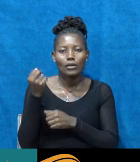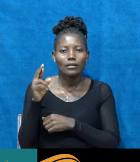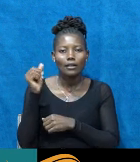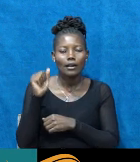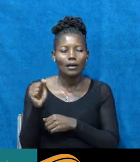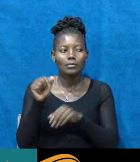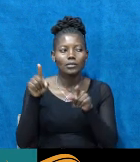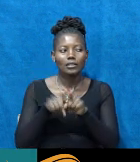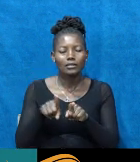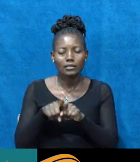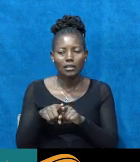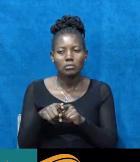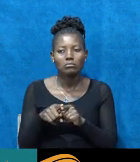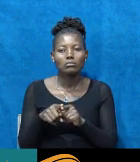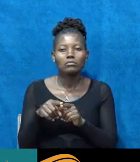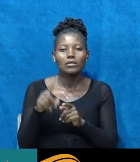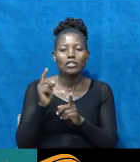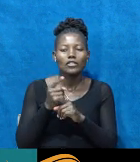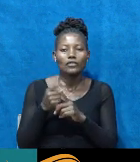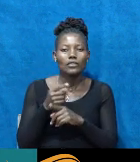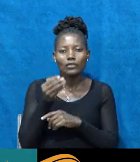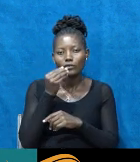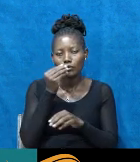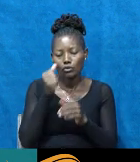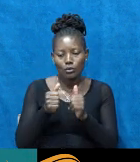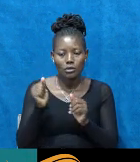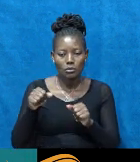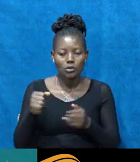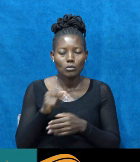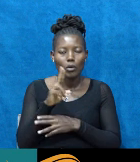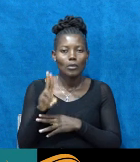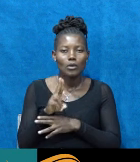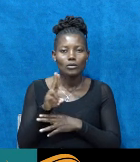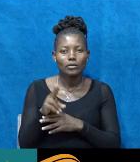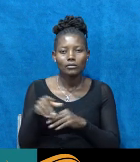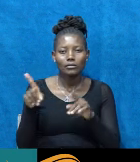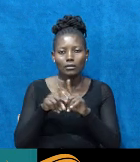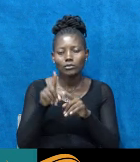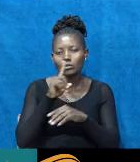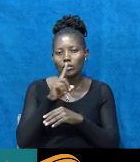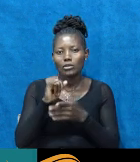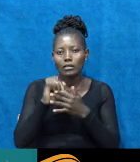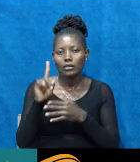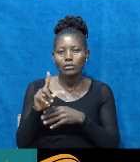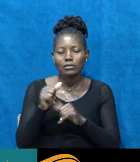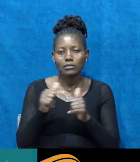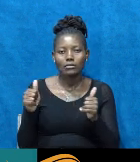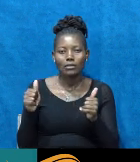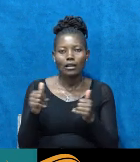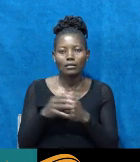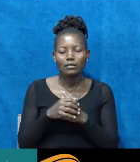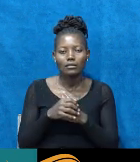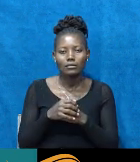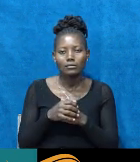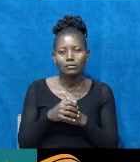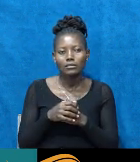various micronutrients that can also be used to be able to ensure that one is well hydrated, especially for the athletes.